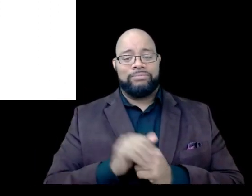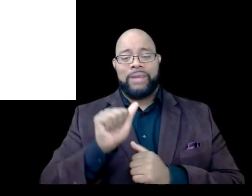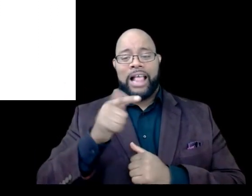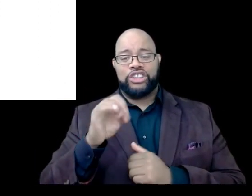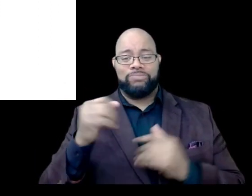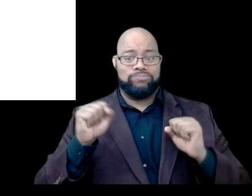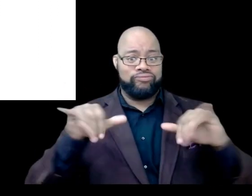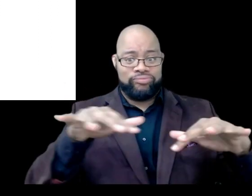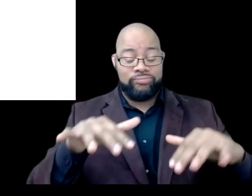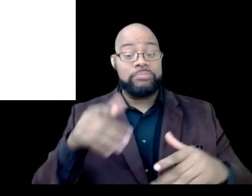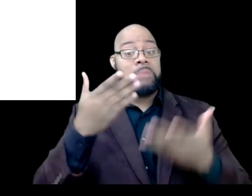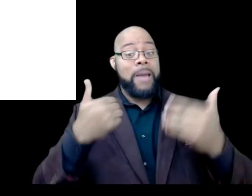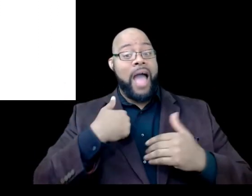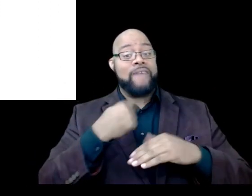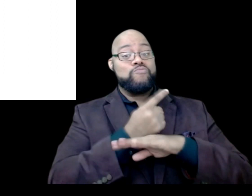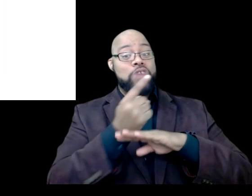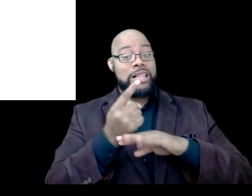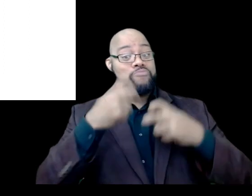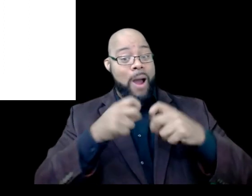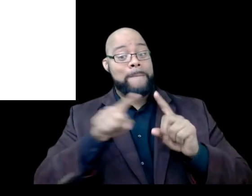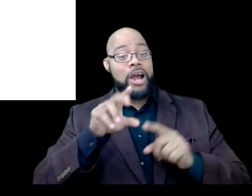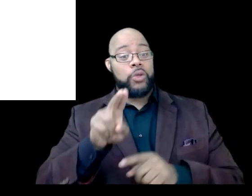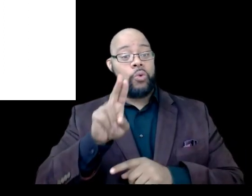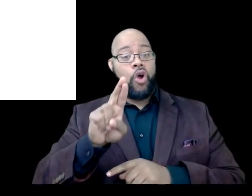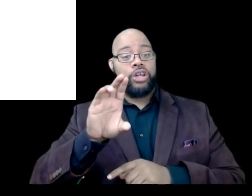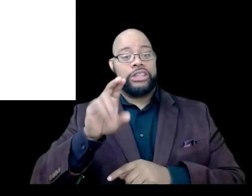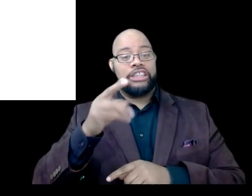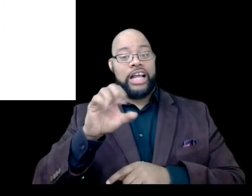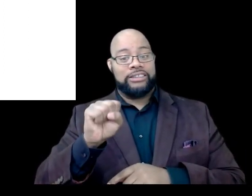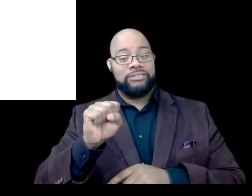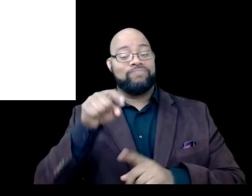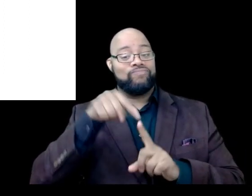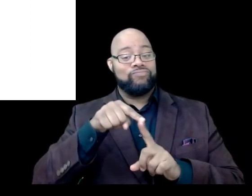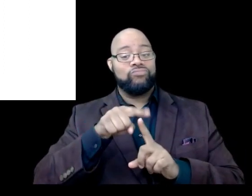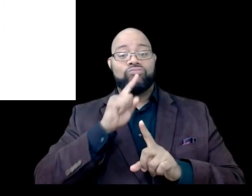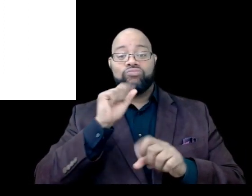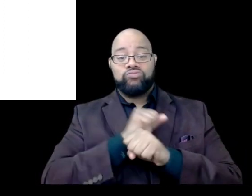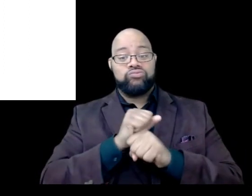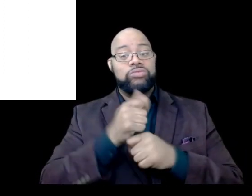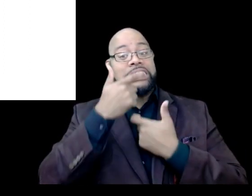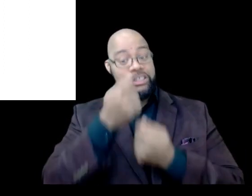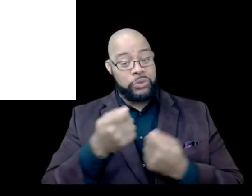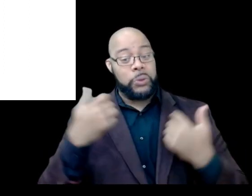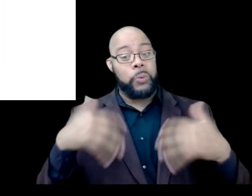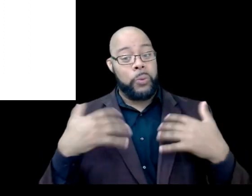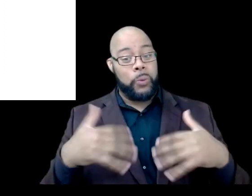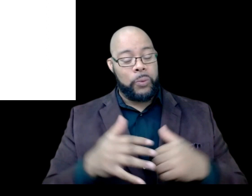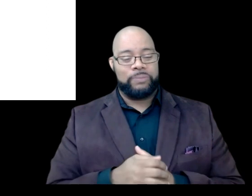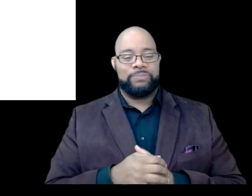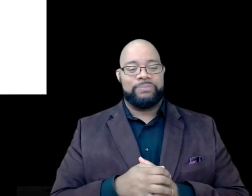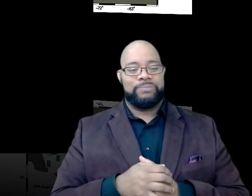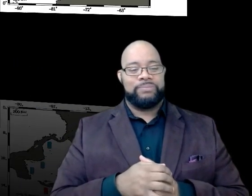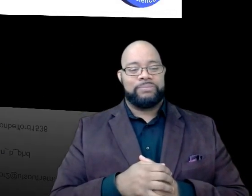reefs. They may be prickly problems, but sea urchins are sure